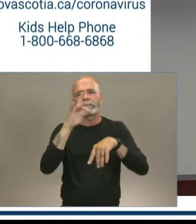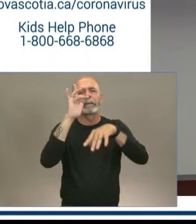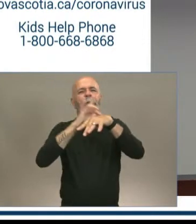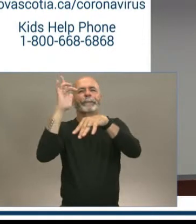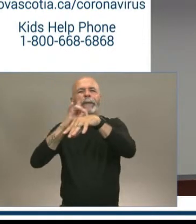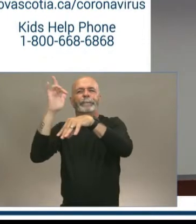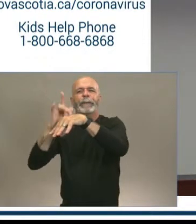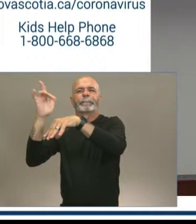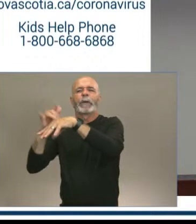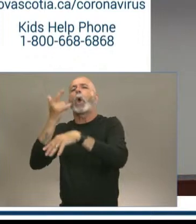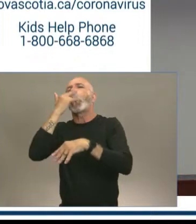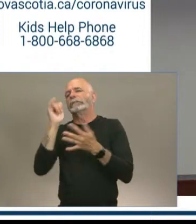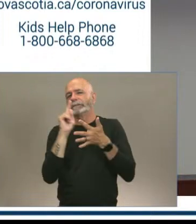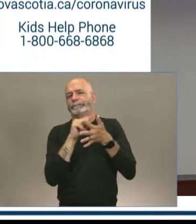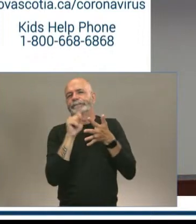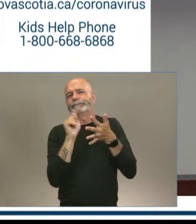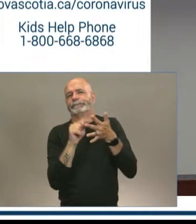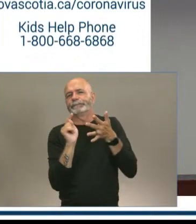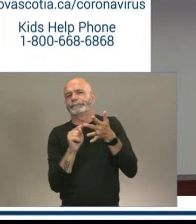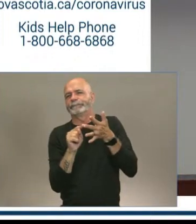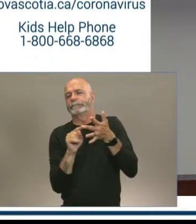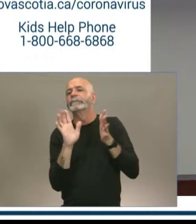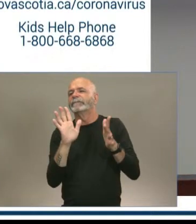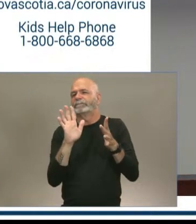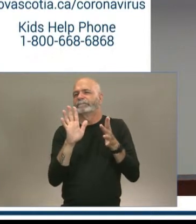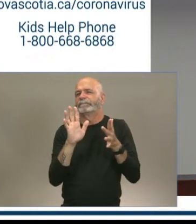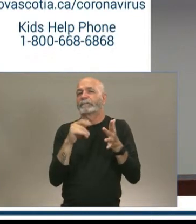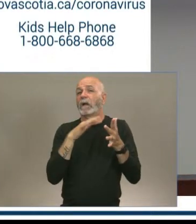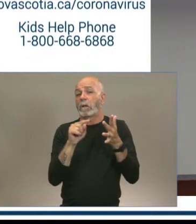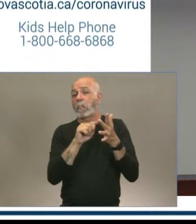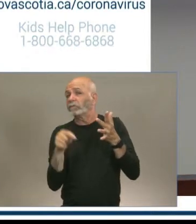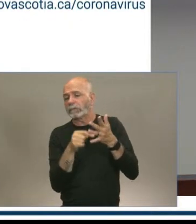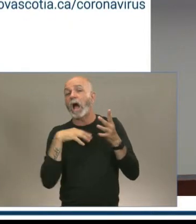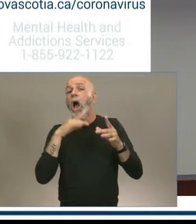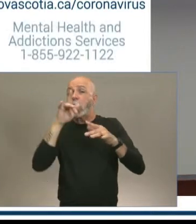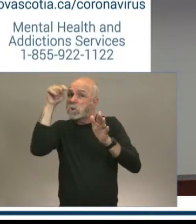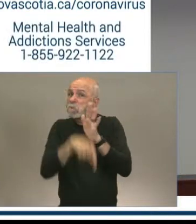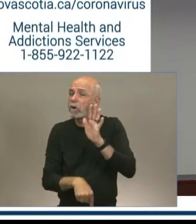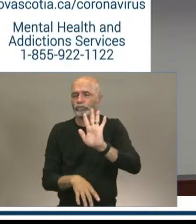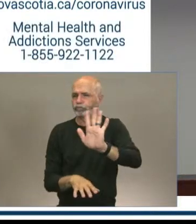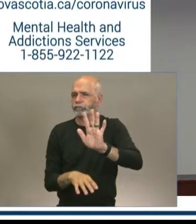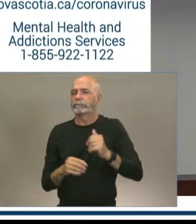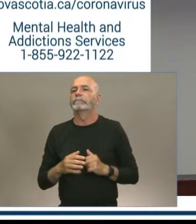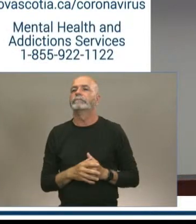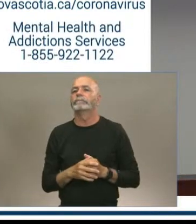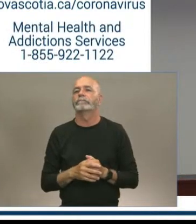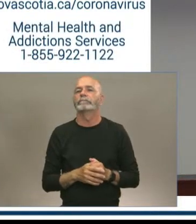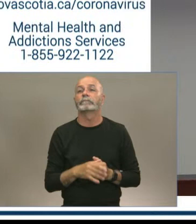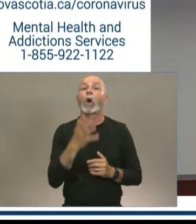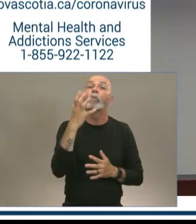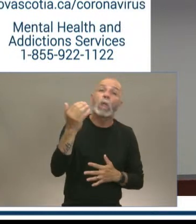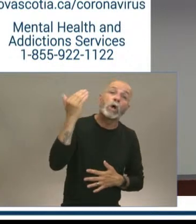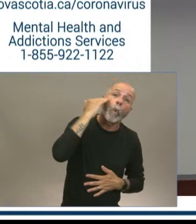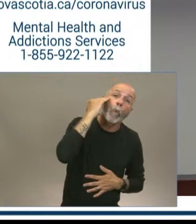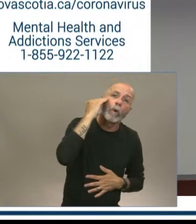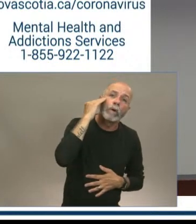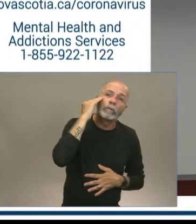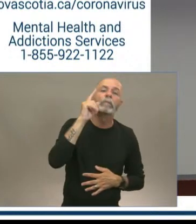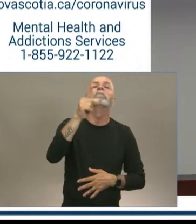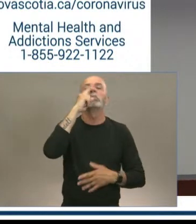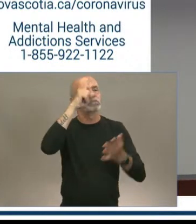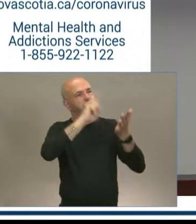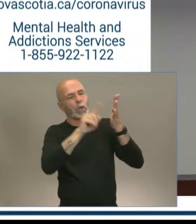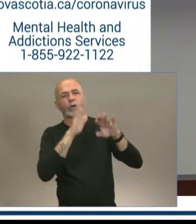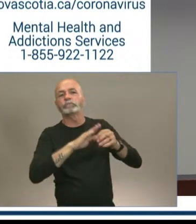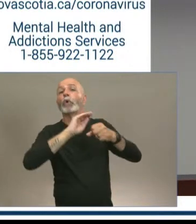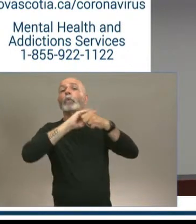phase 3, or all the details of phase 3. All of those are on our coronavirus website, but I will